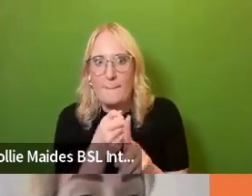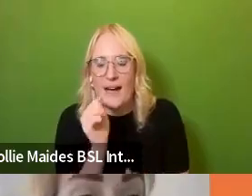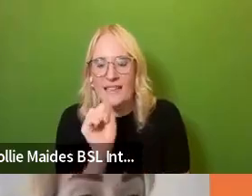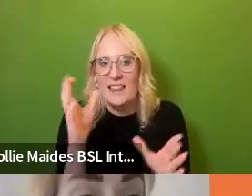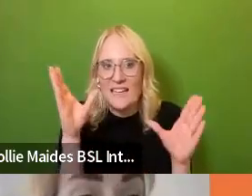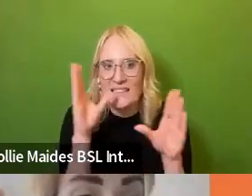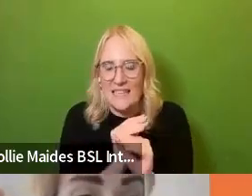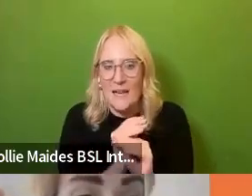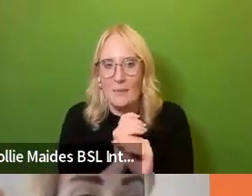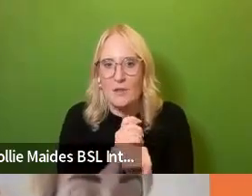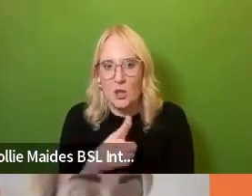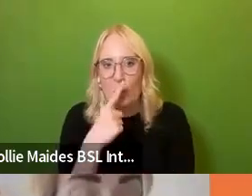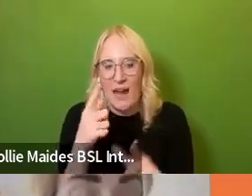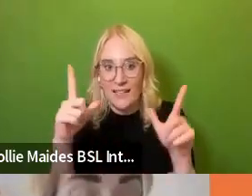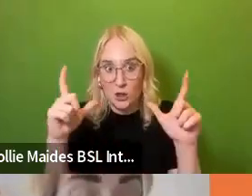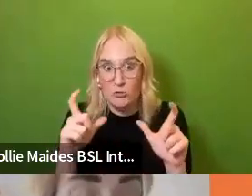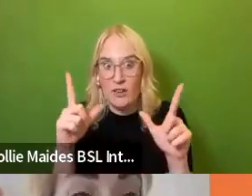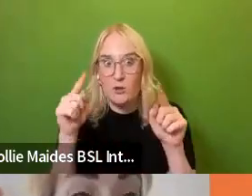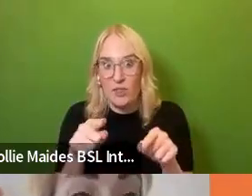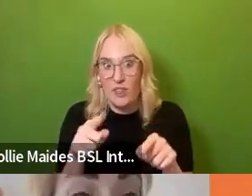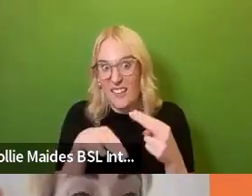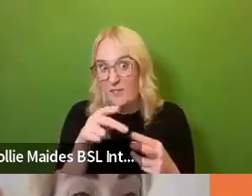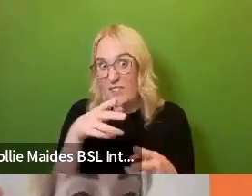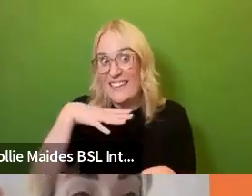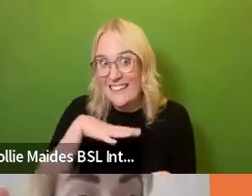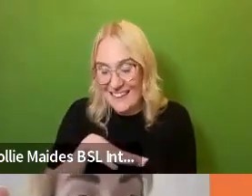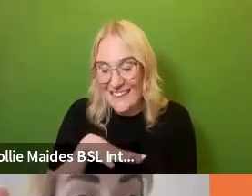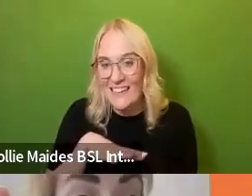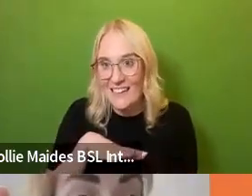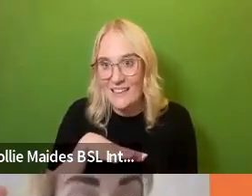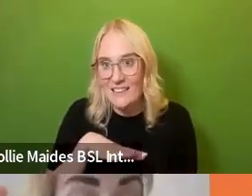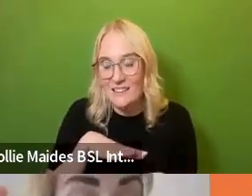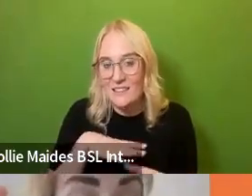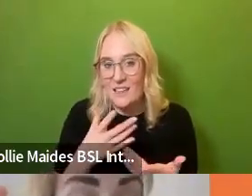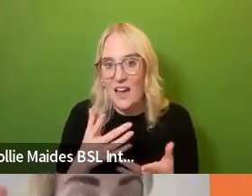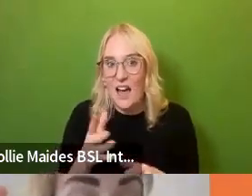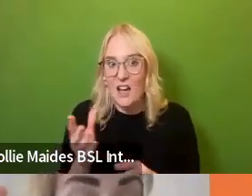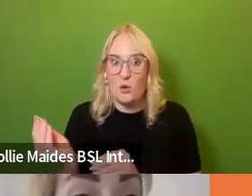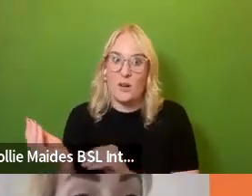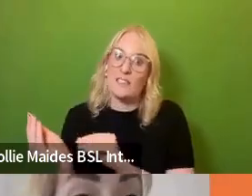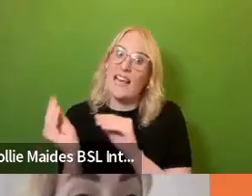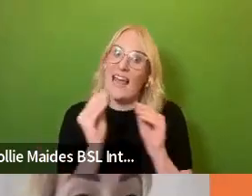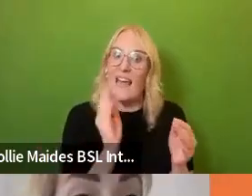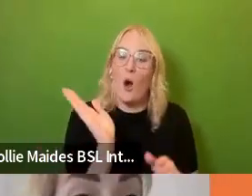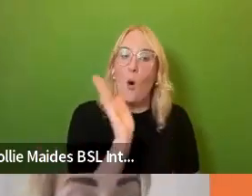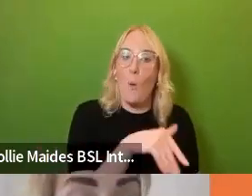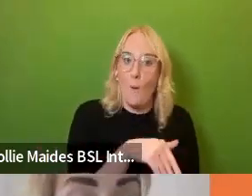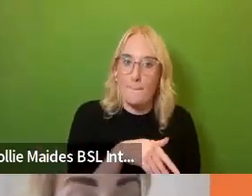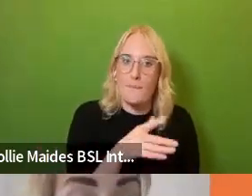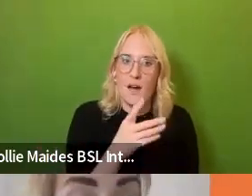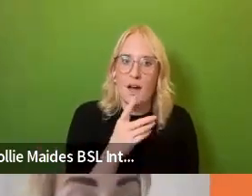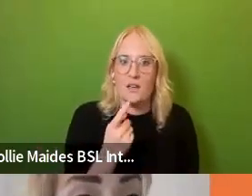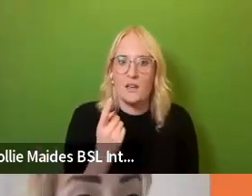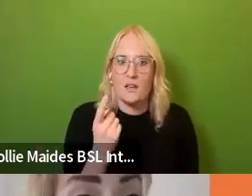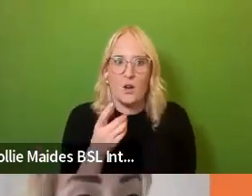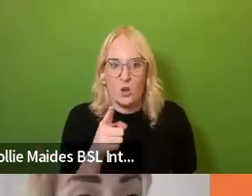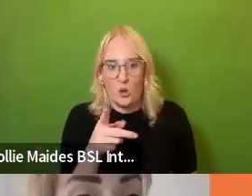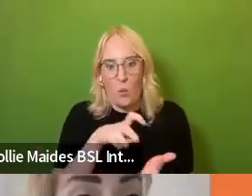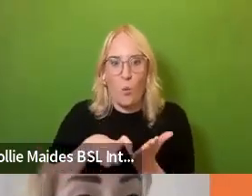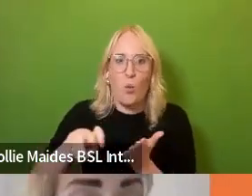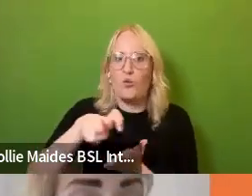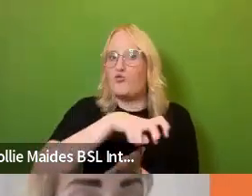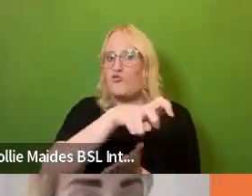a screenshot of this slide here now. So you can take this home as you're going around your room as a few